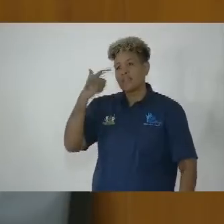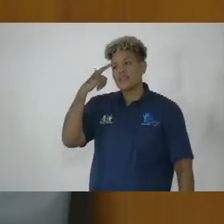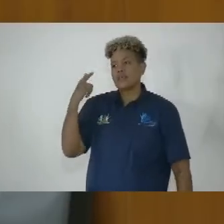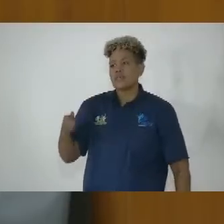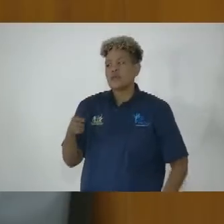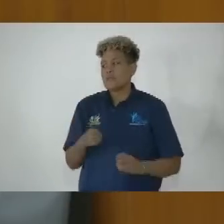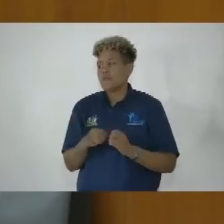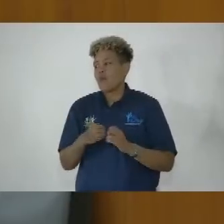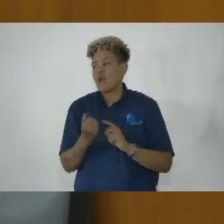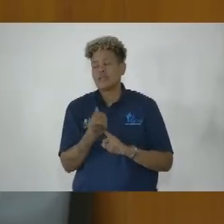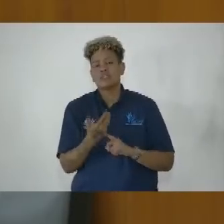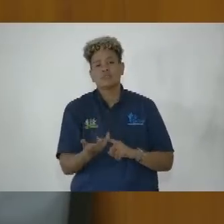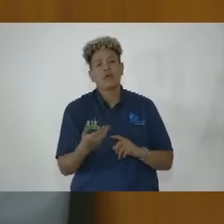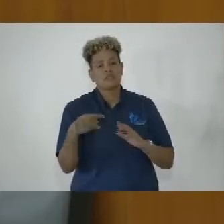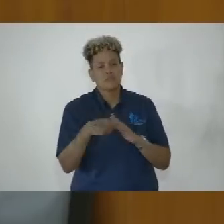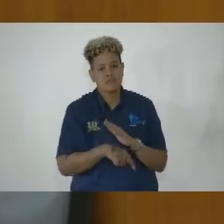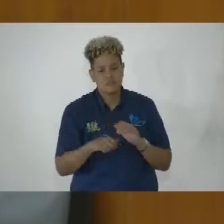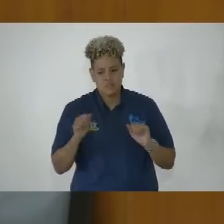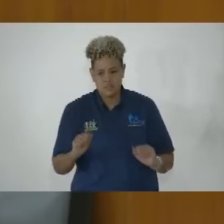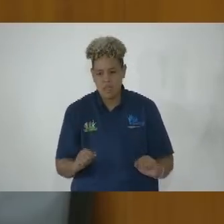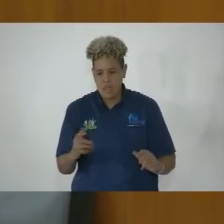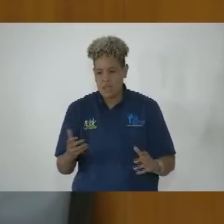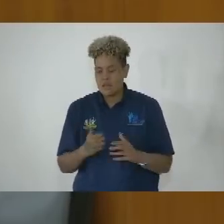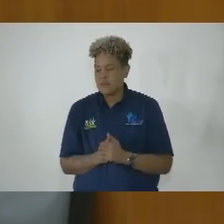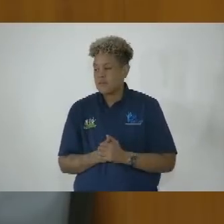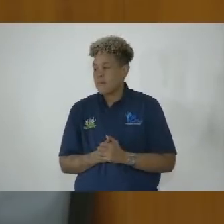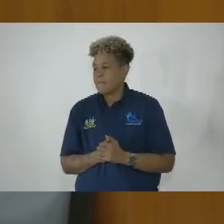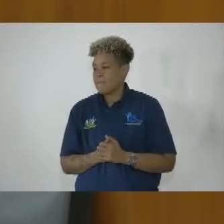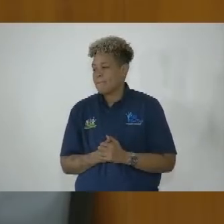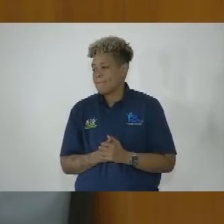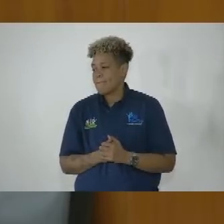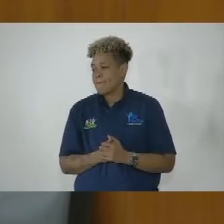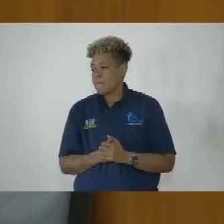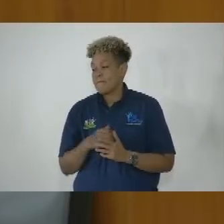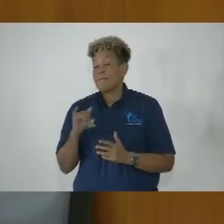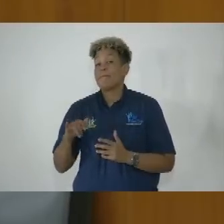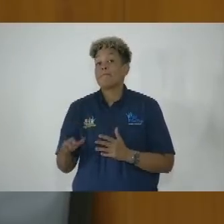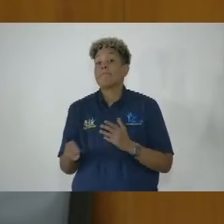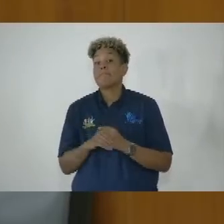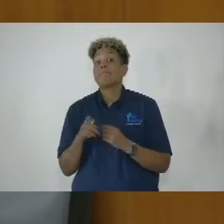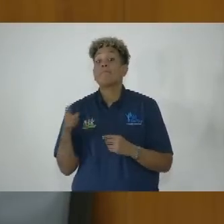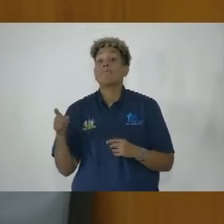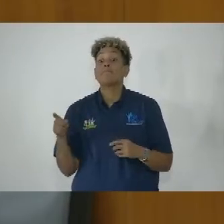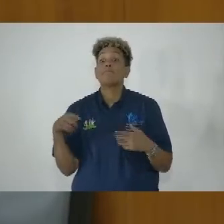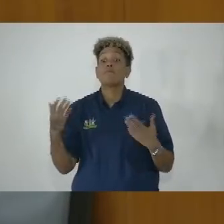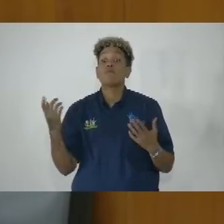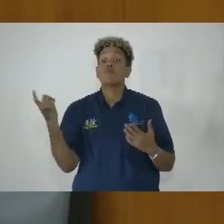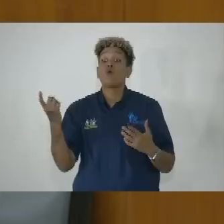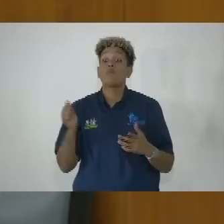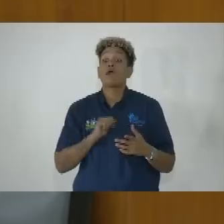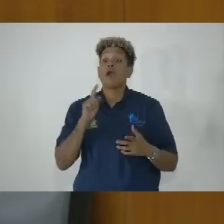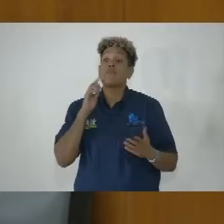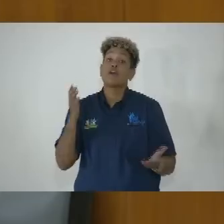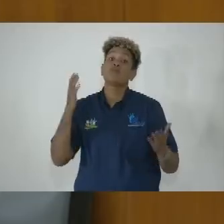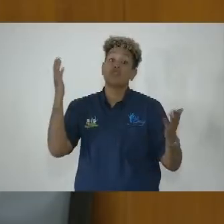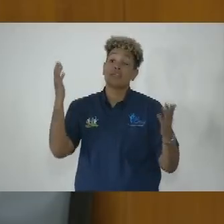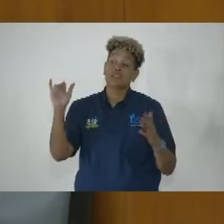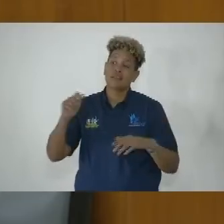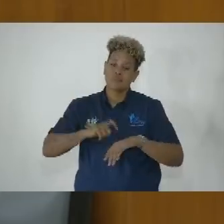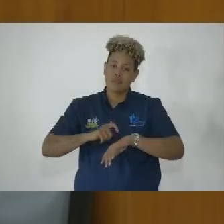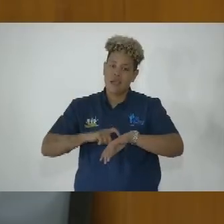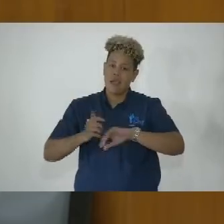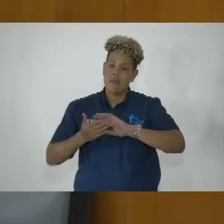more expansive. And that was also something that I raised at that